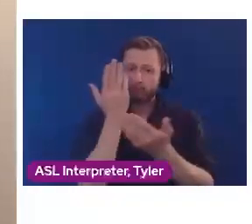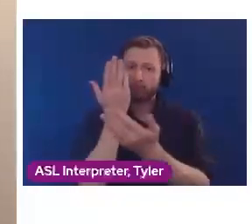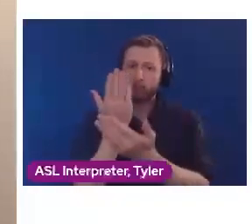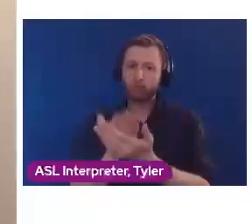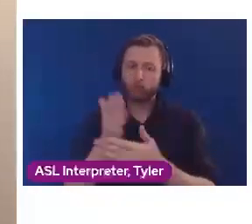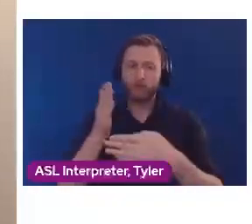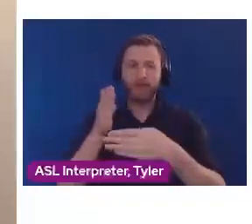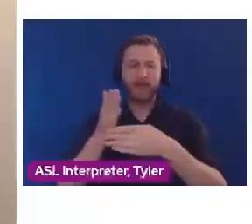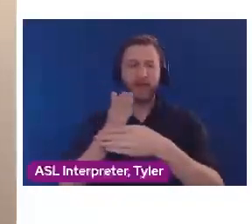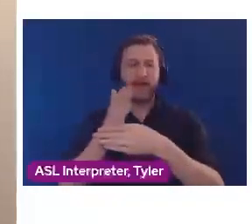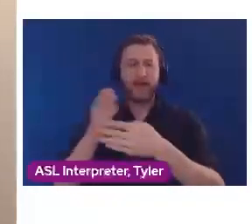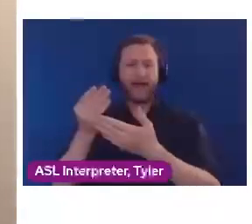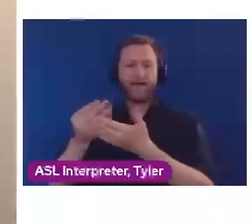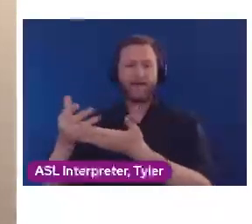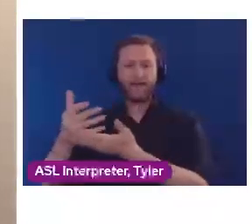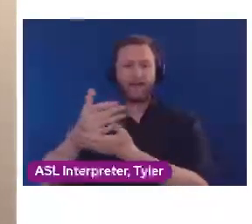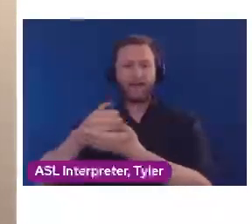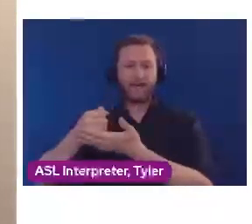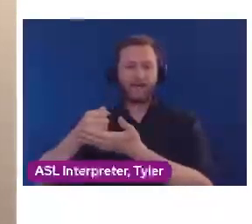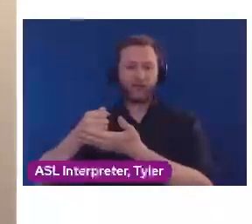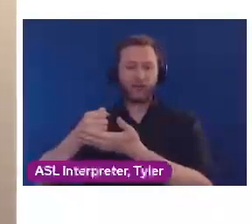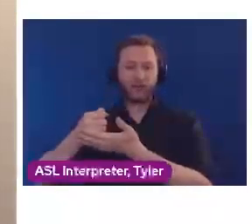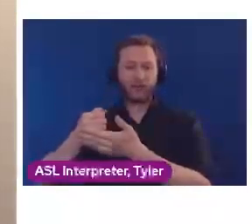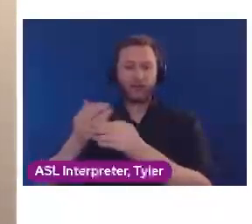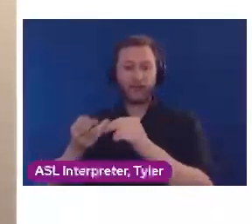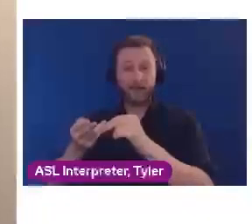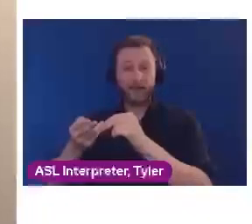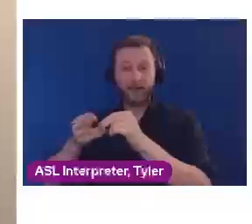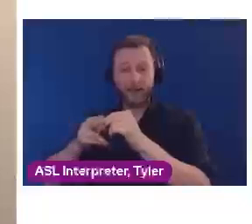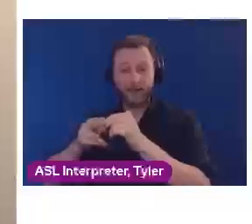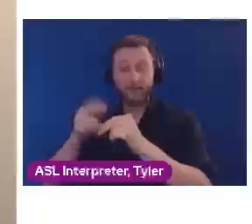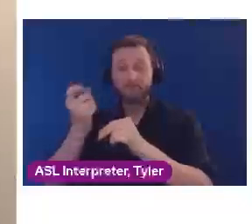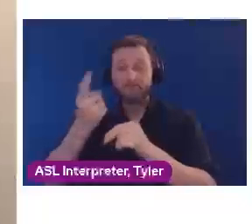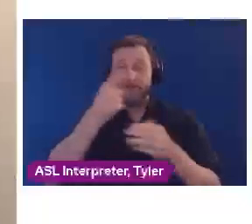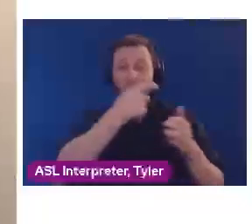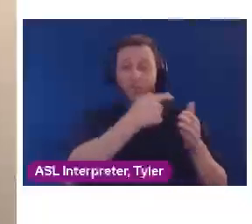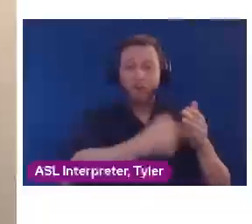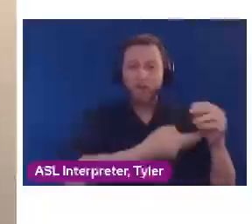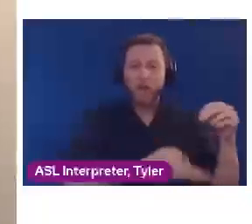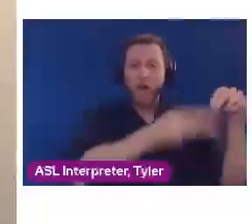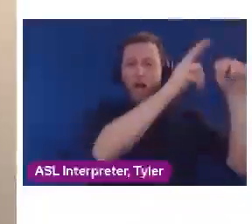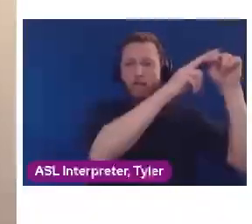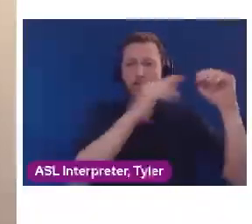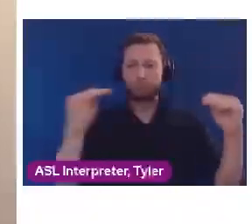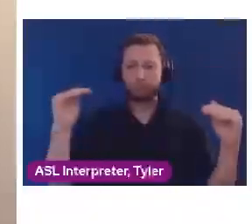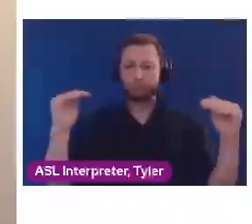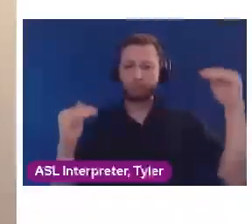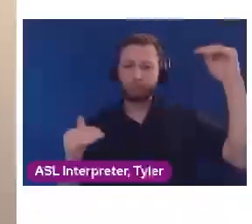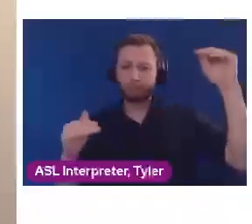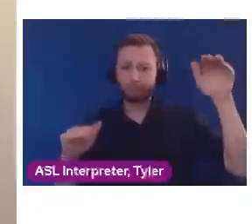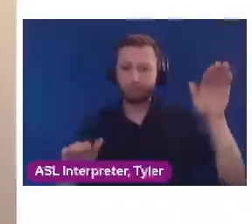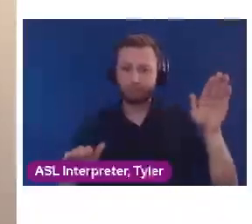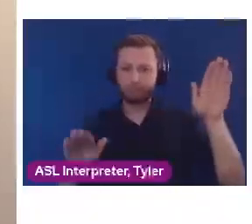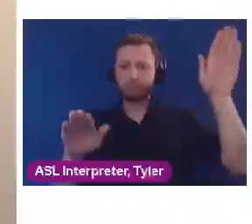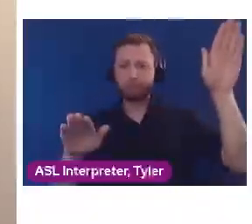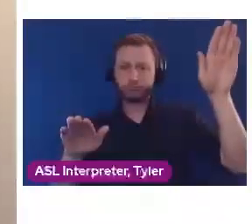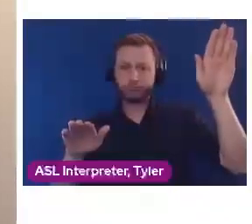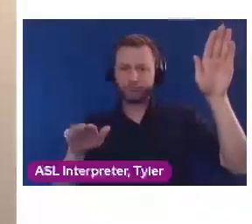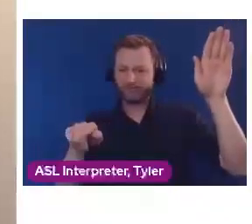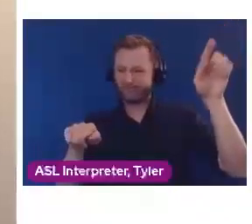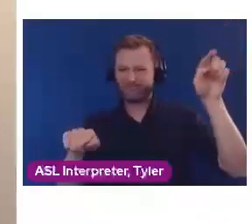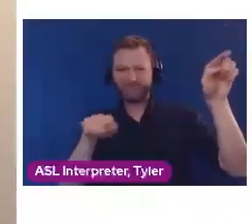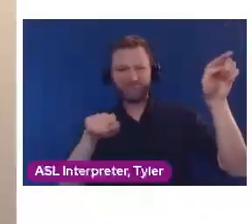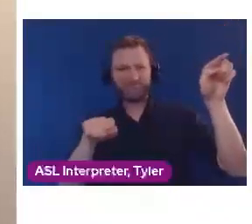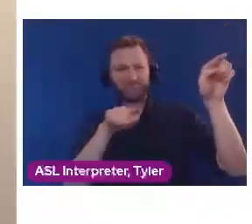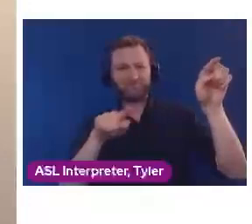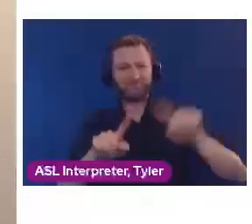wages has not been higher than the average increase in prices. What we know overwhelmingly